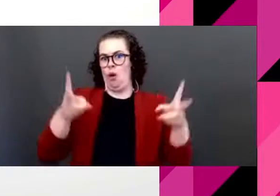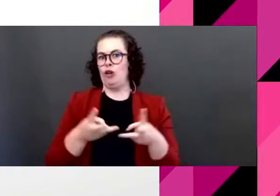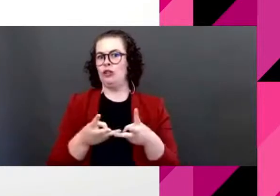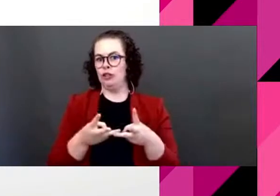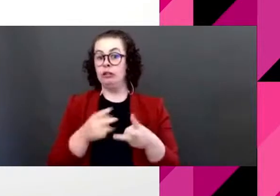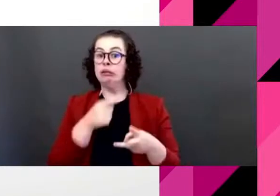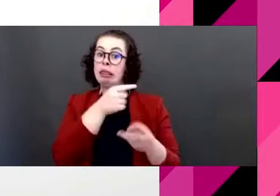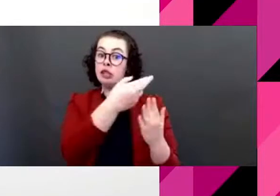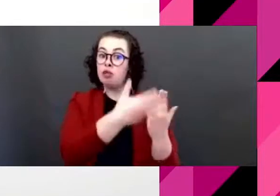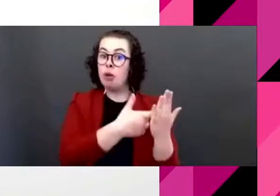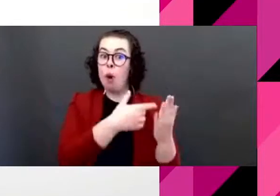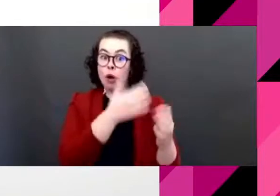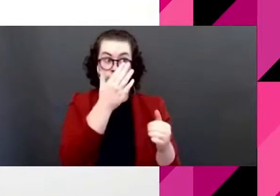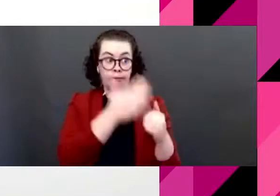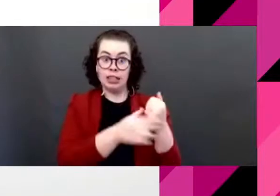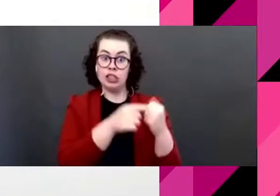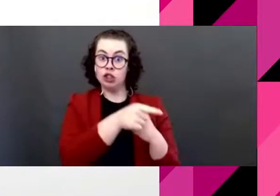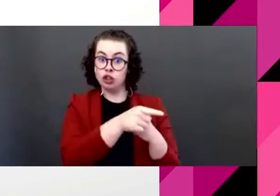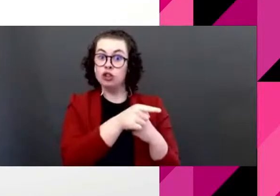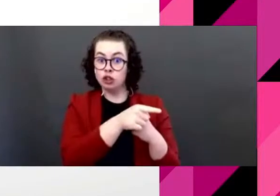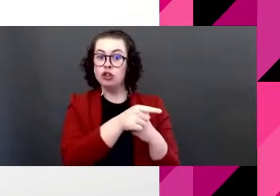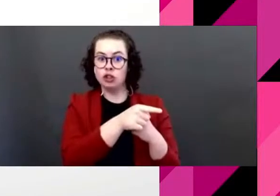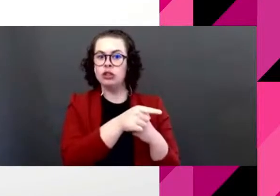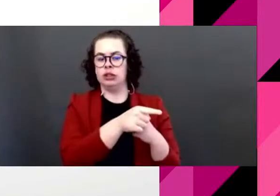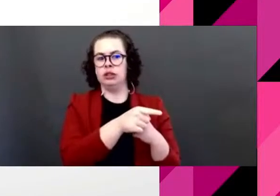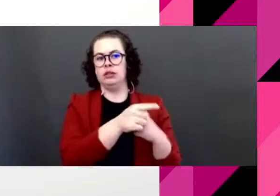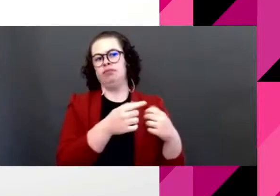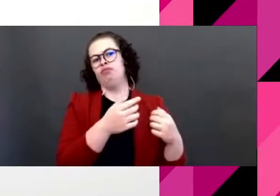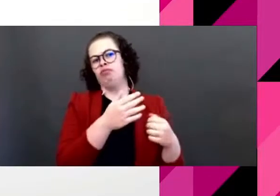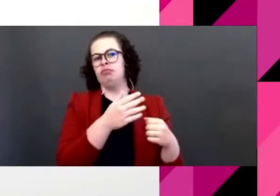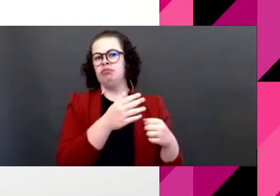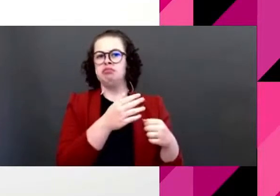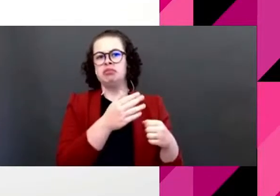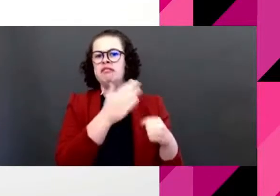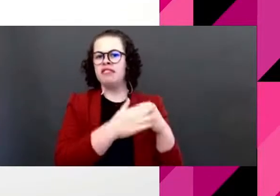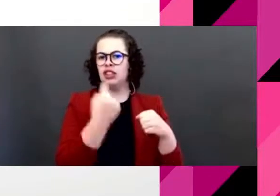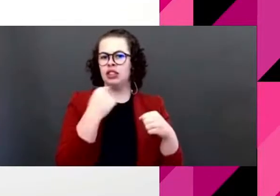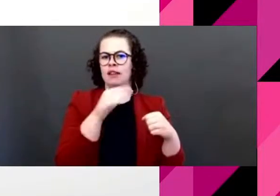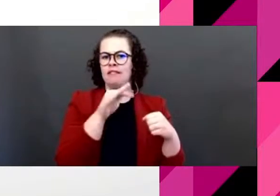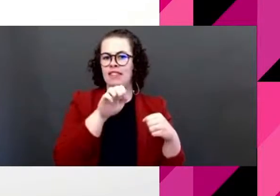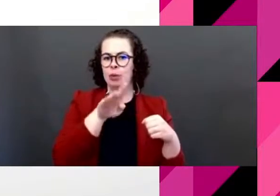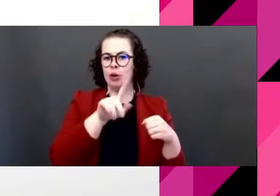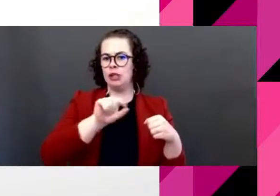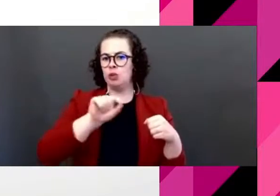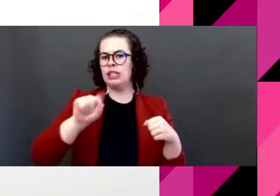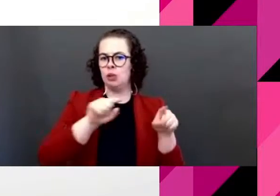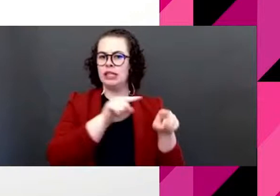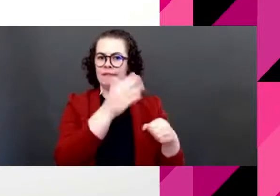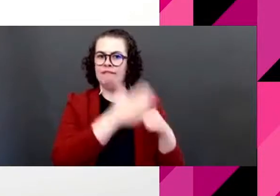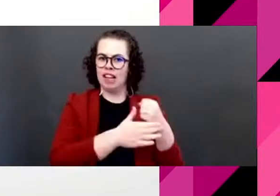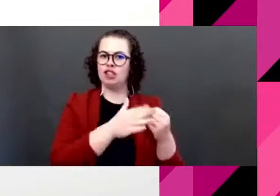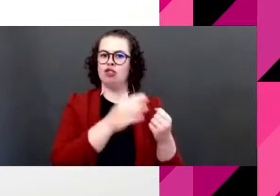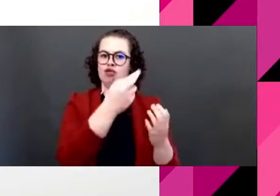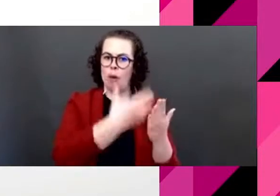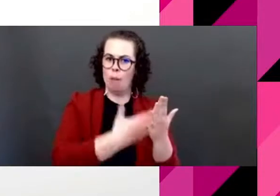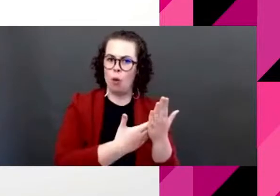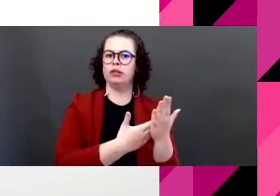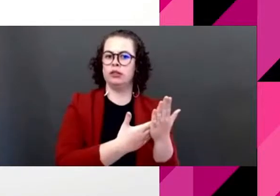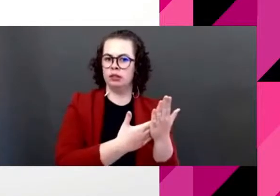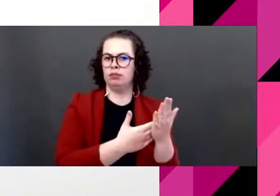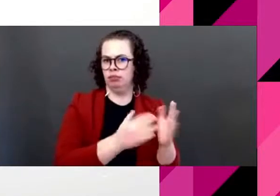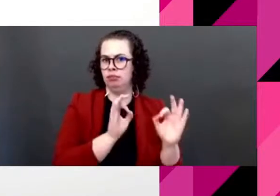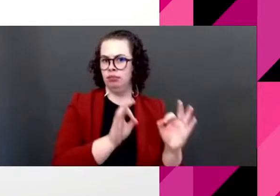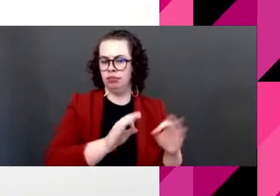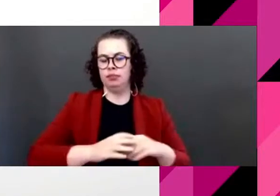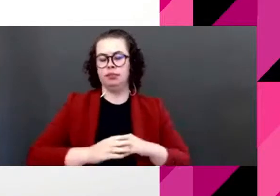report was produced and finalized in February this year. And we also